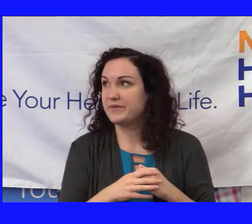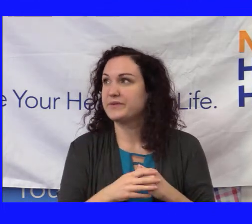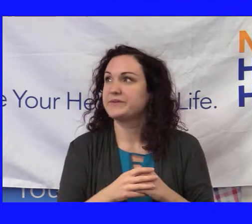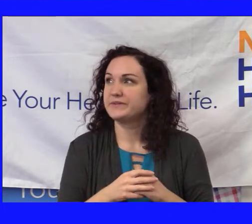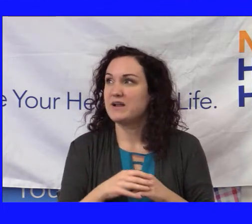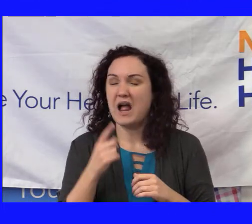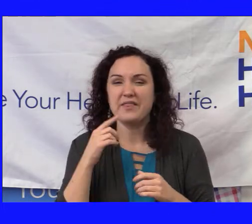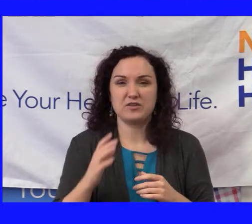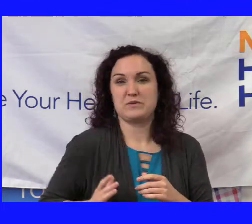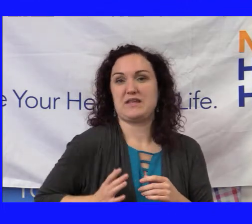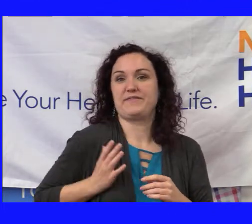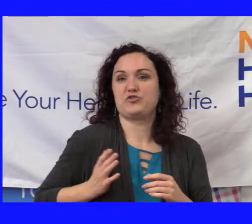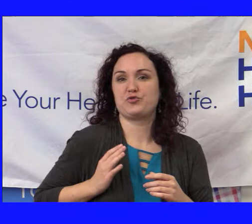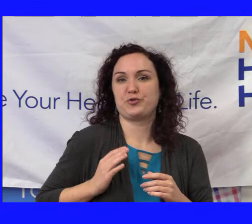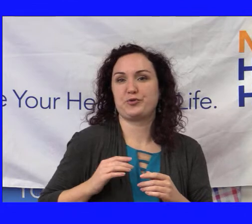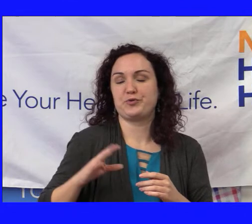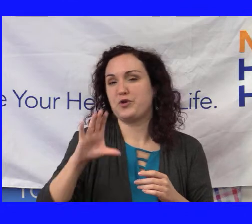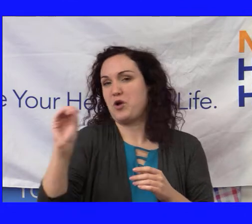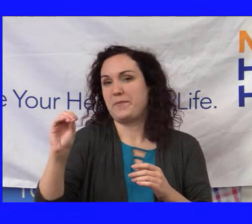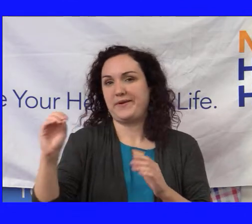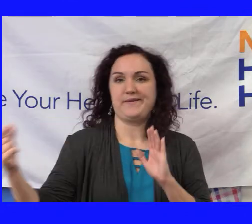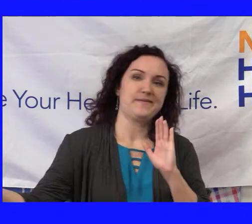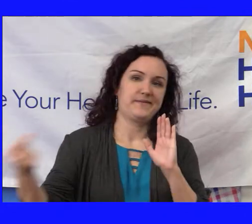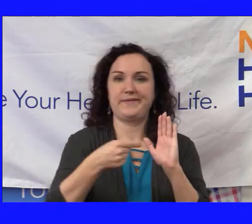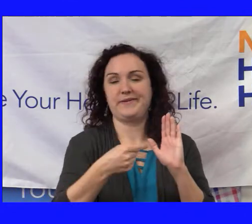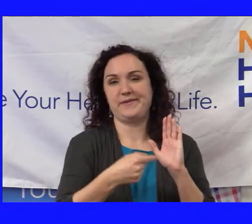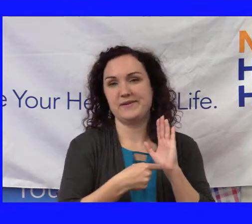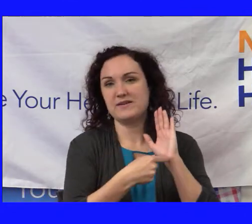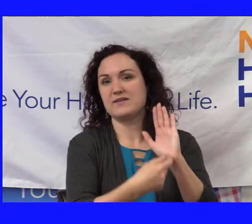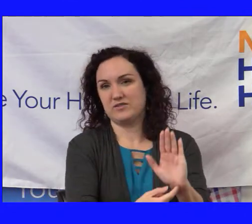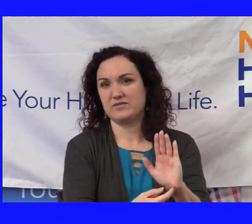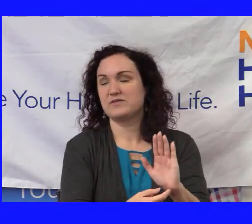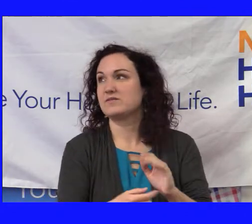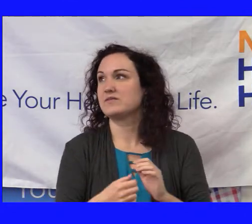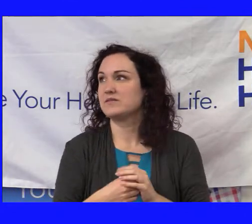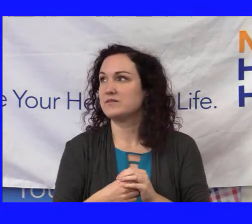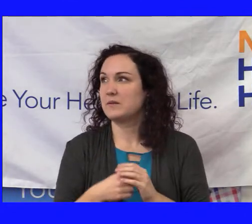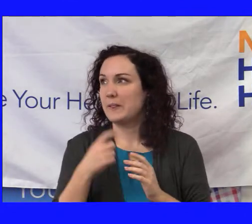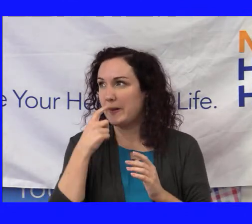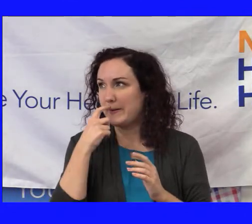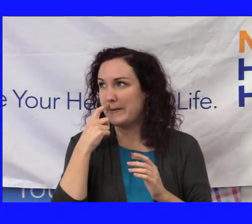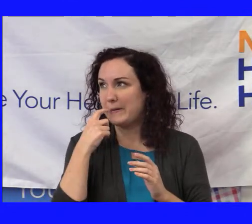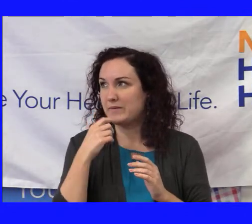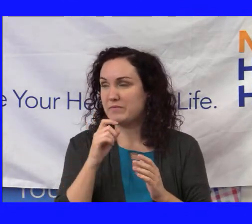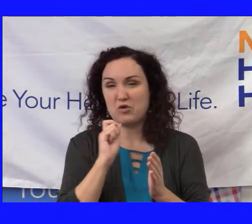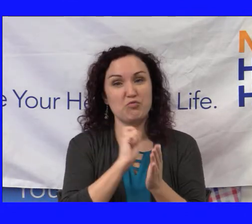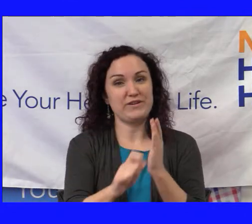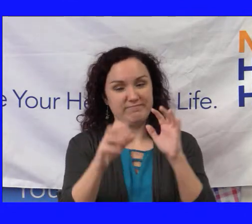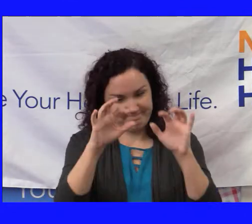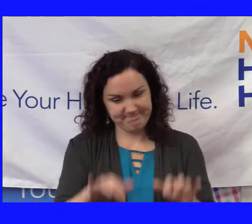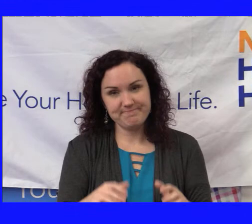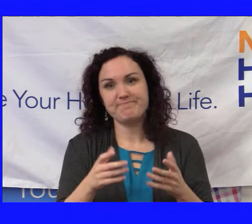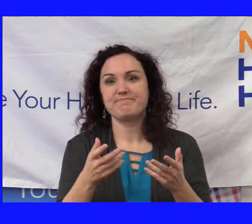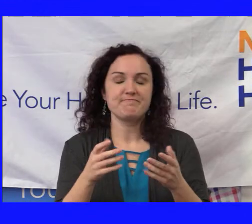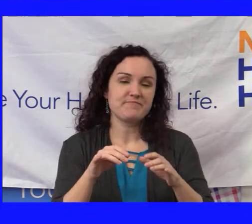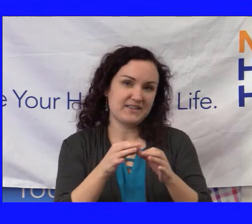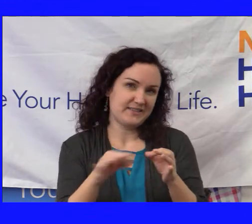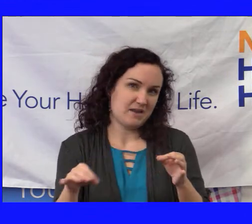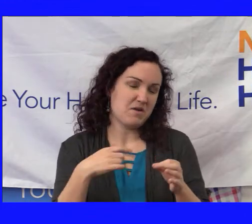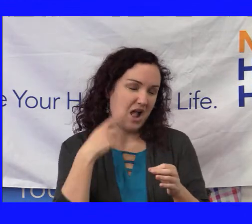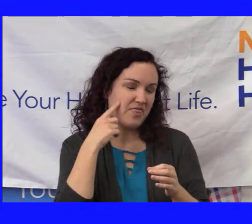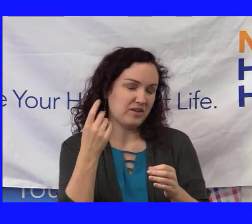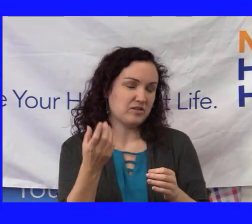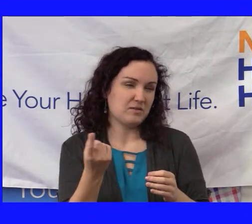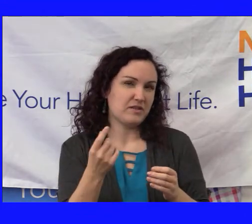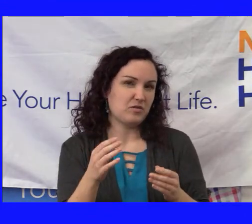official statement that they made, not just a verbal statement, but a written statement. So that will be something that will be